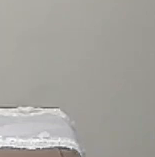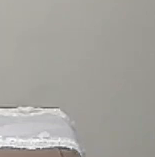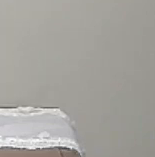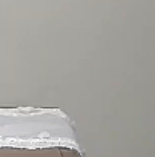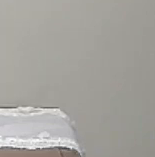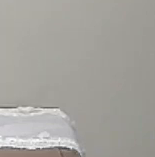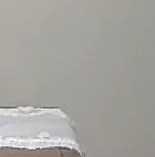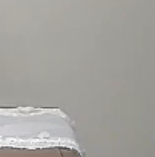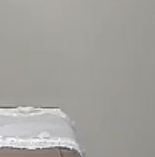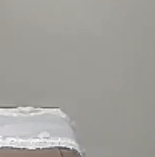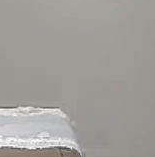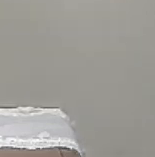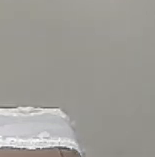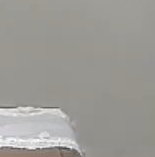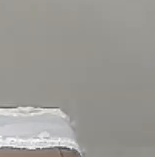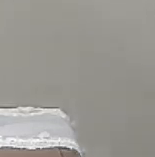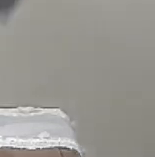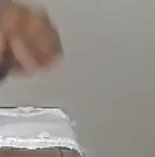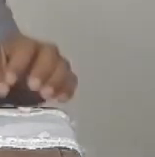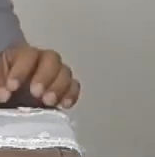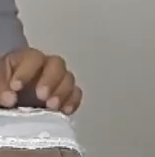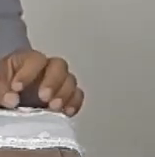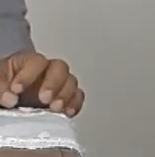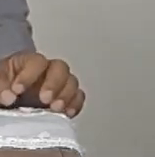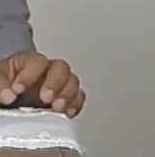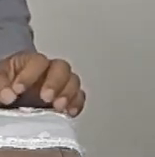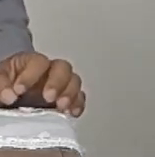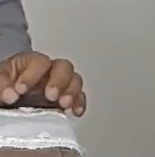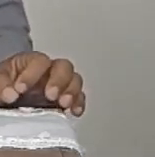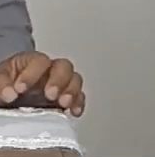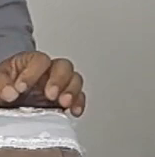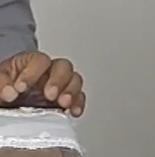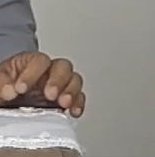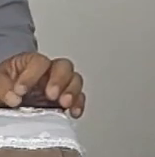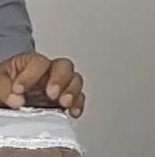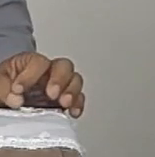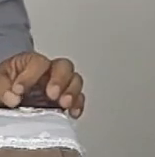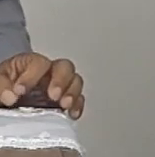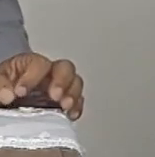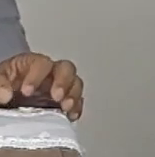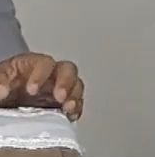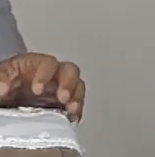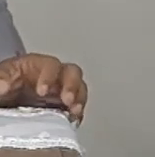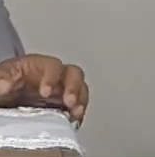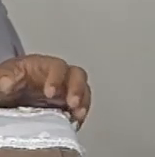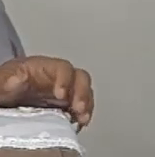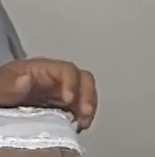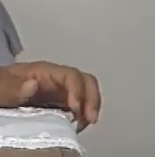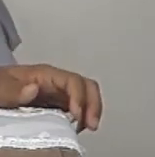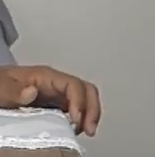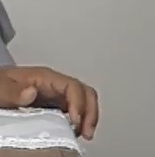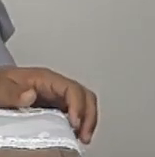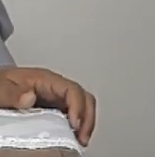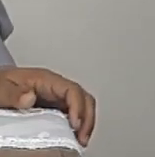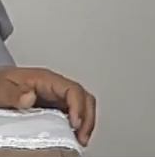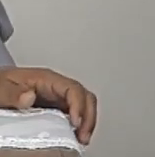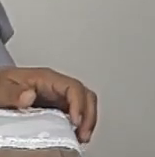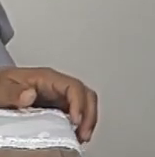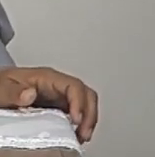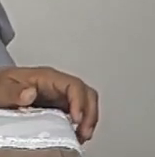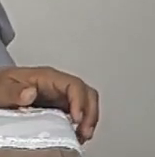eating the bread in the kingdom of God, and he exchanges it for a property